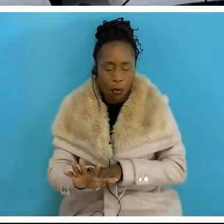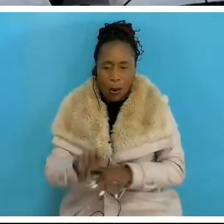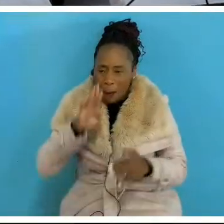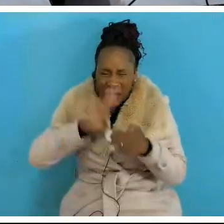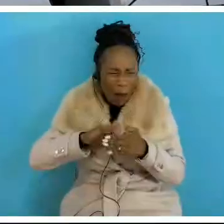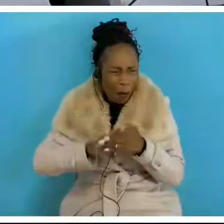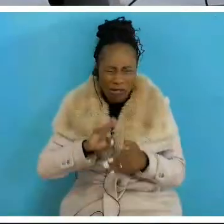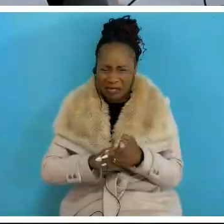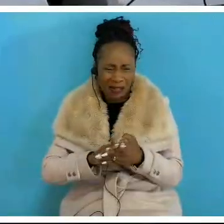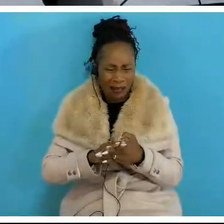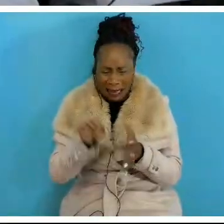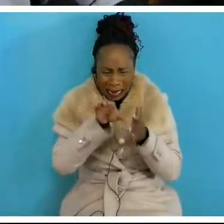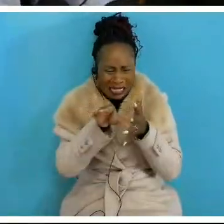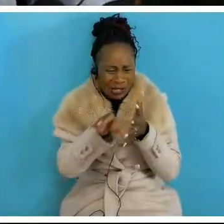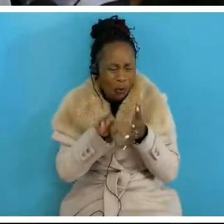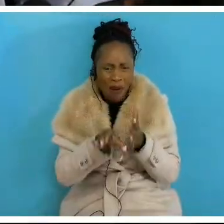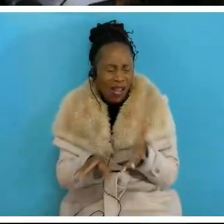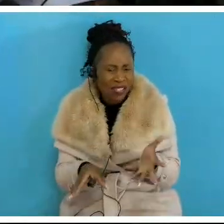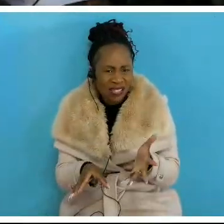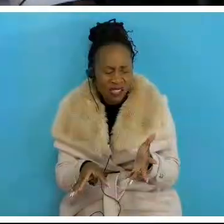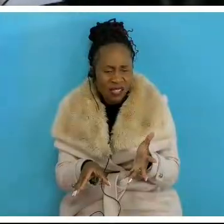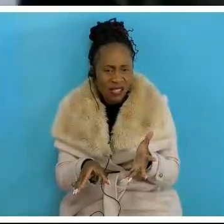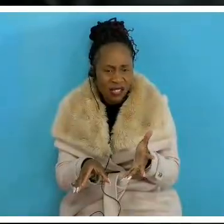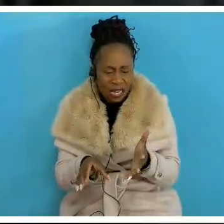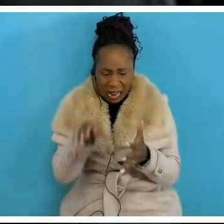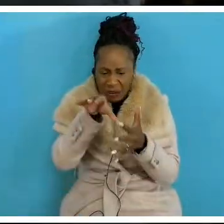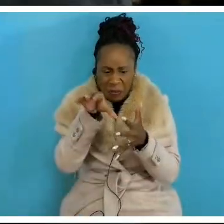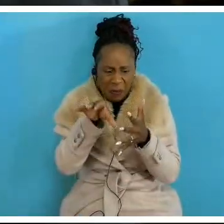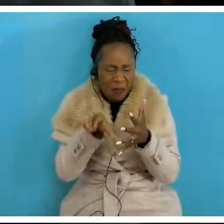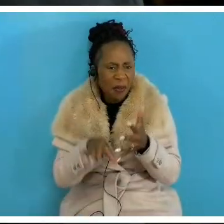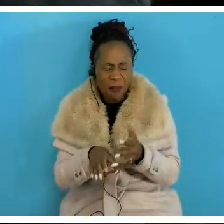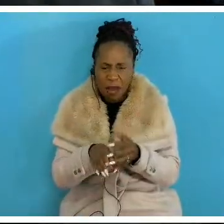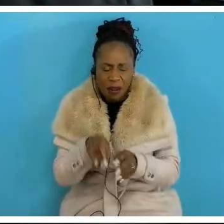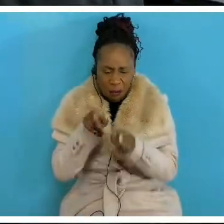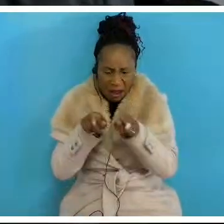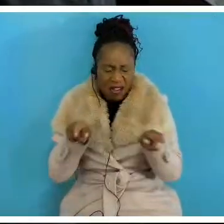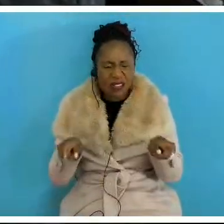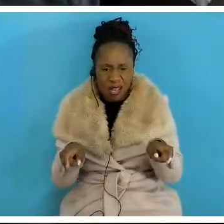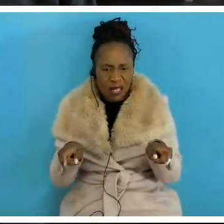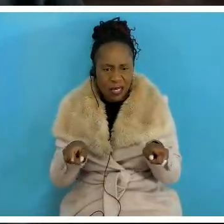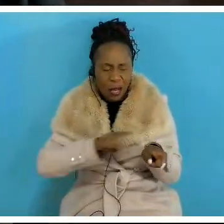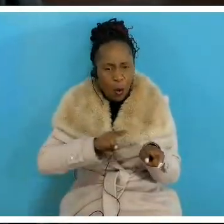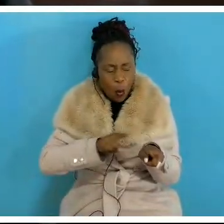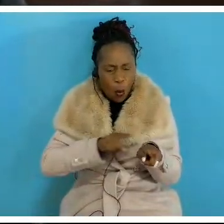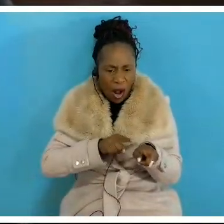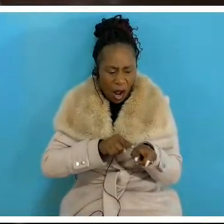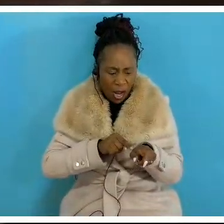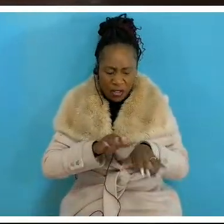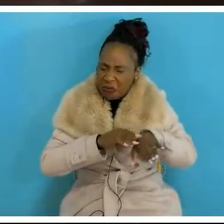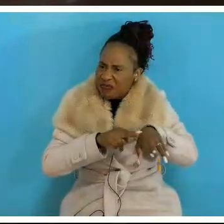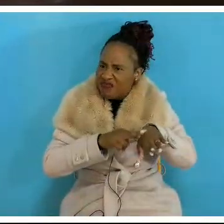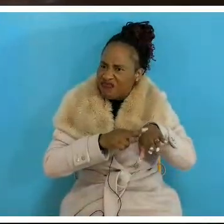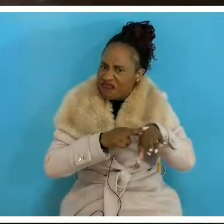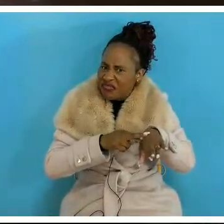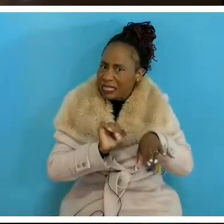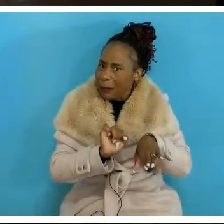purposely categorize and classify human beings because of the pigmentation of their